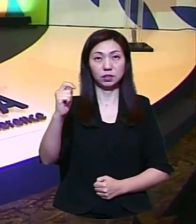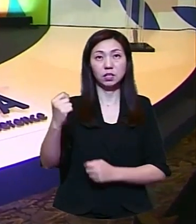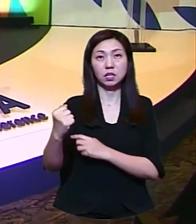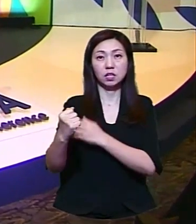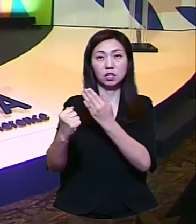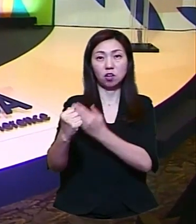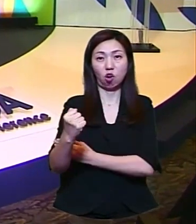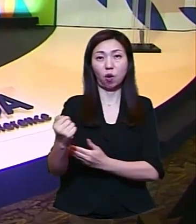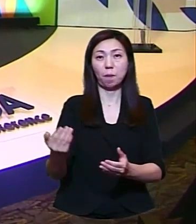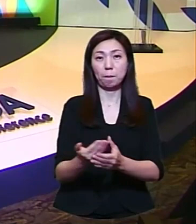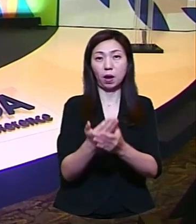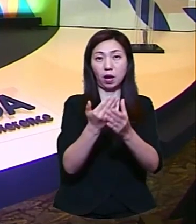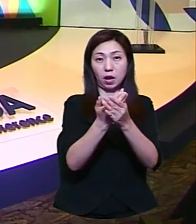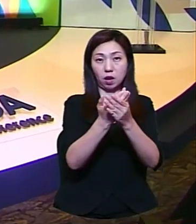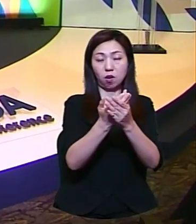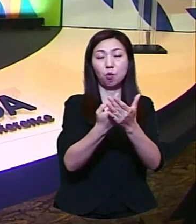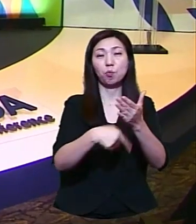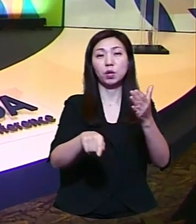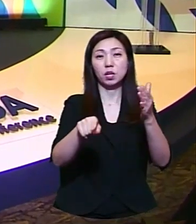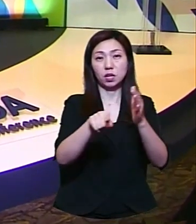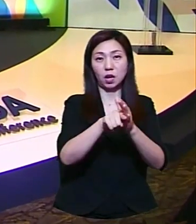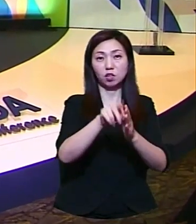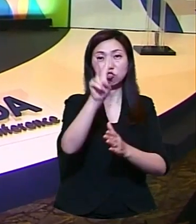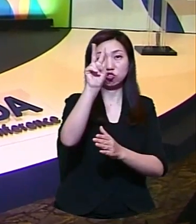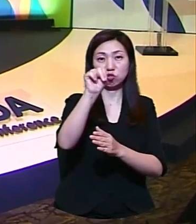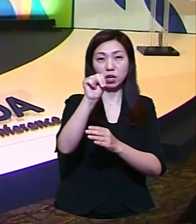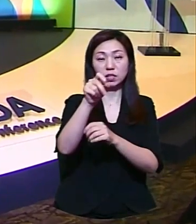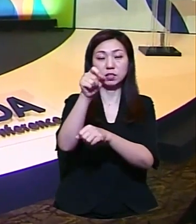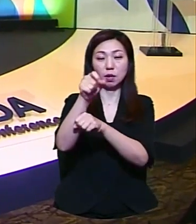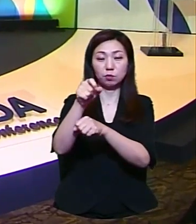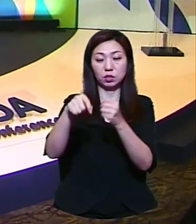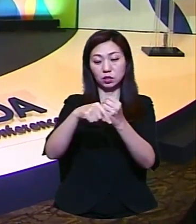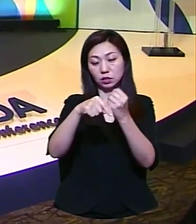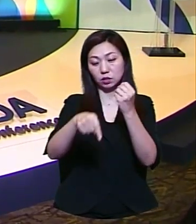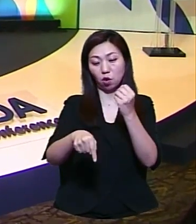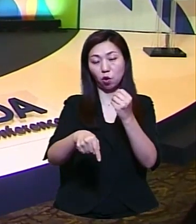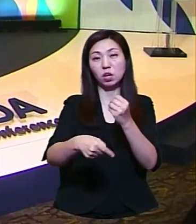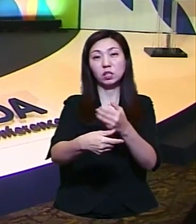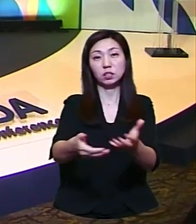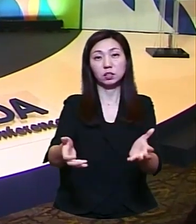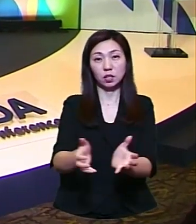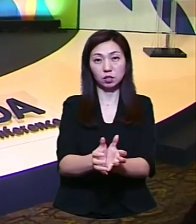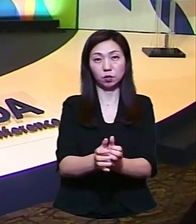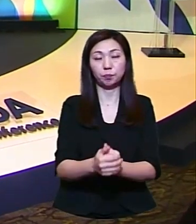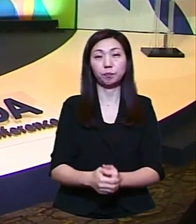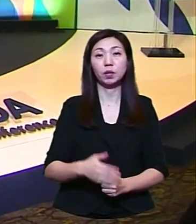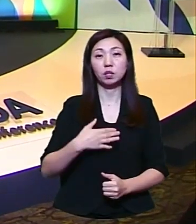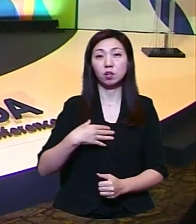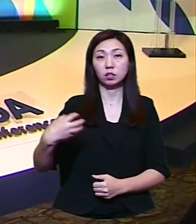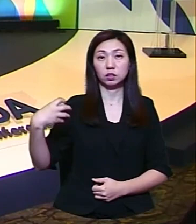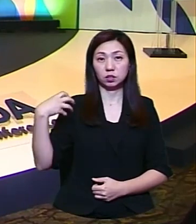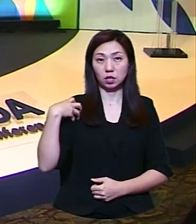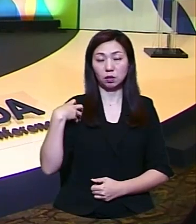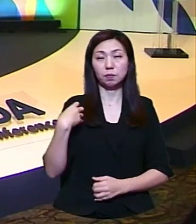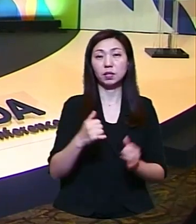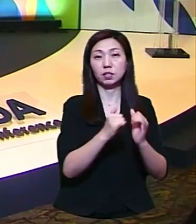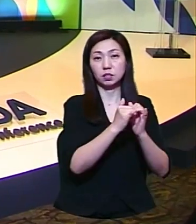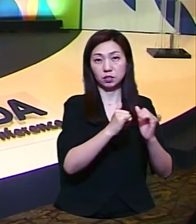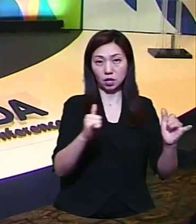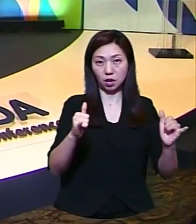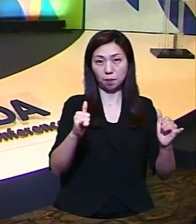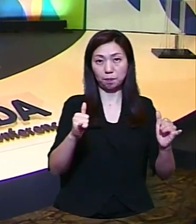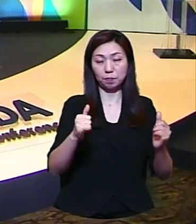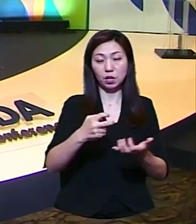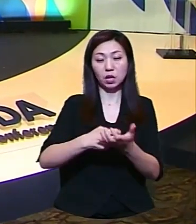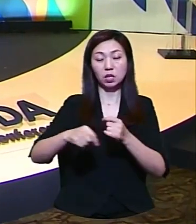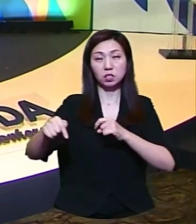Pacific. Our mandate is to build human and institutional ICT capacity for our member